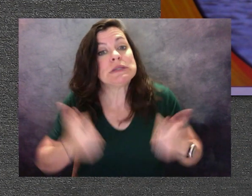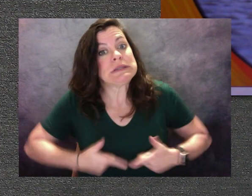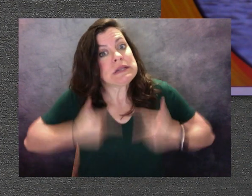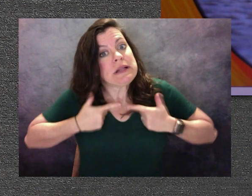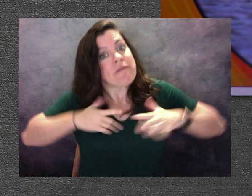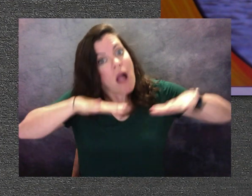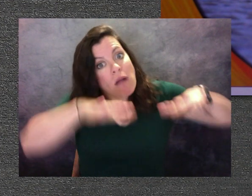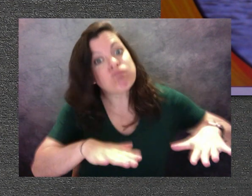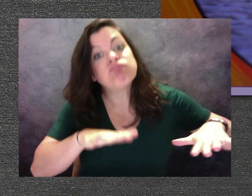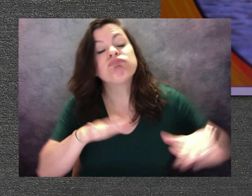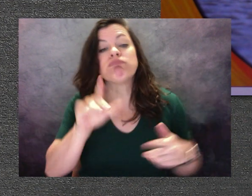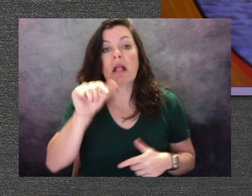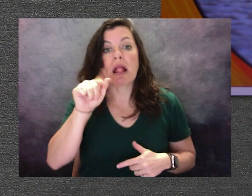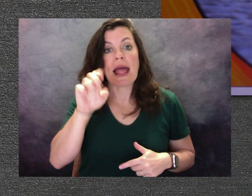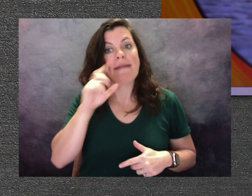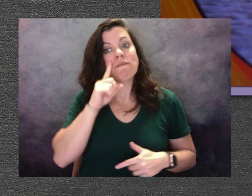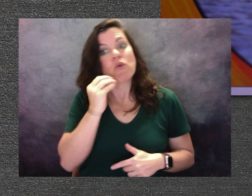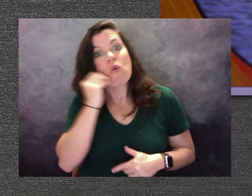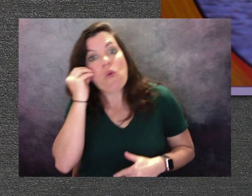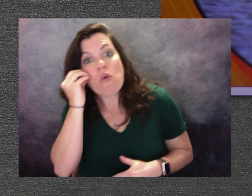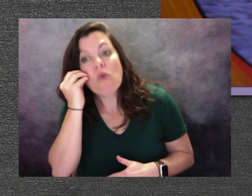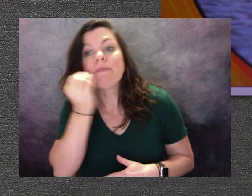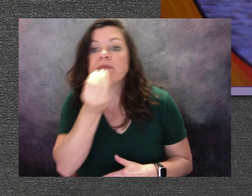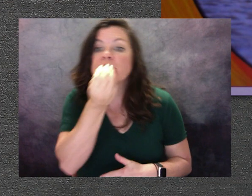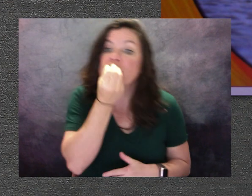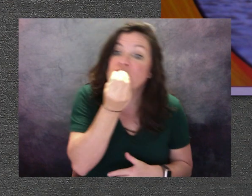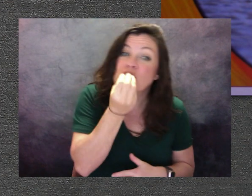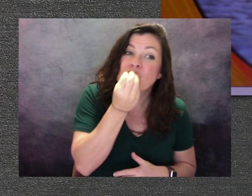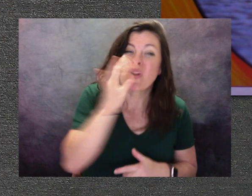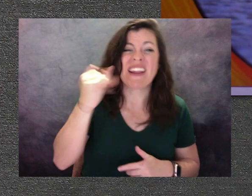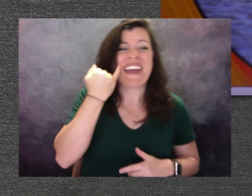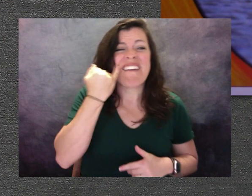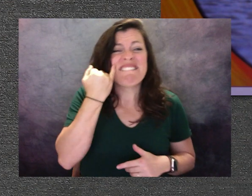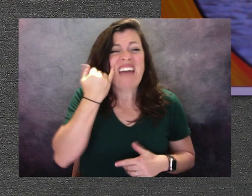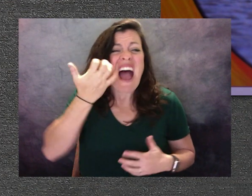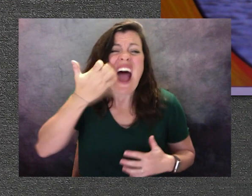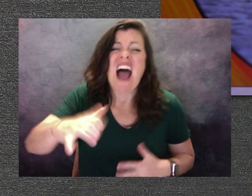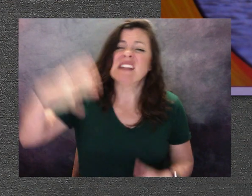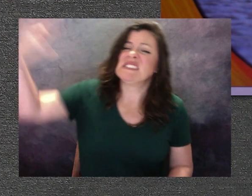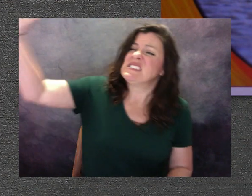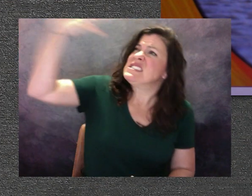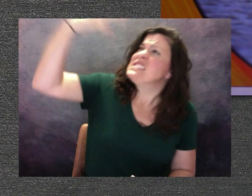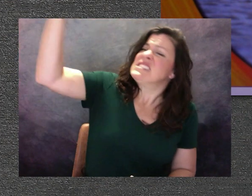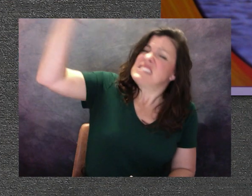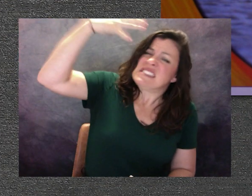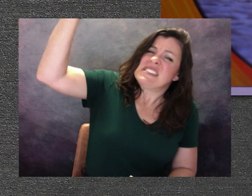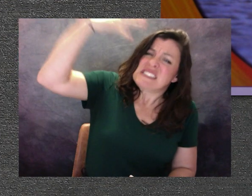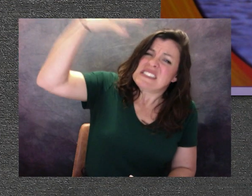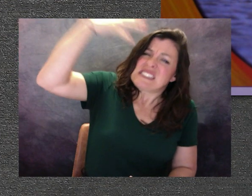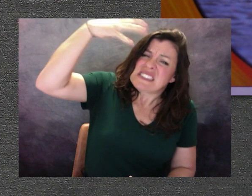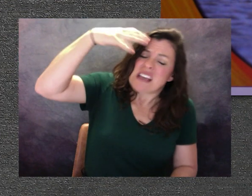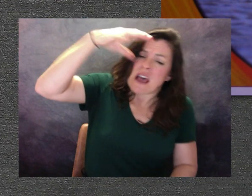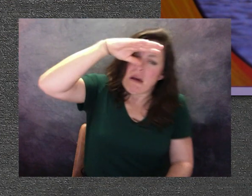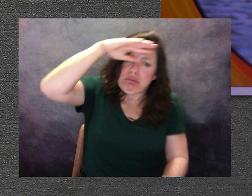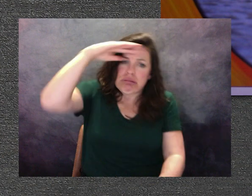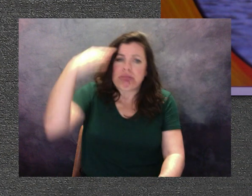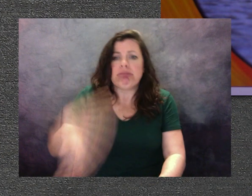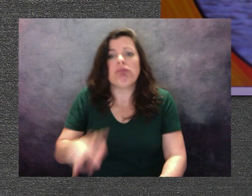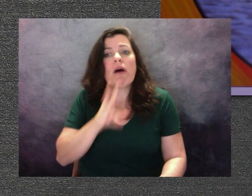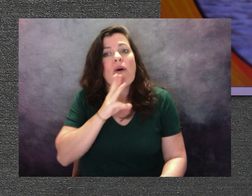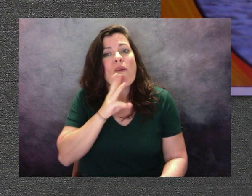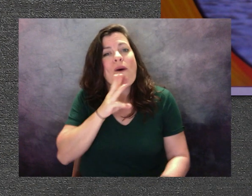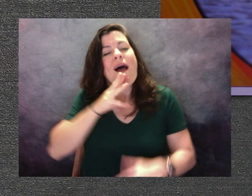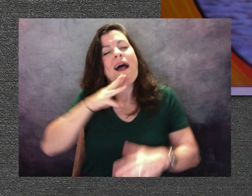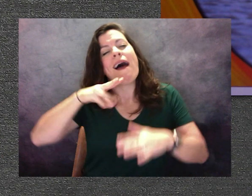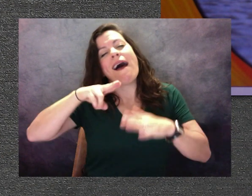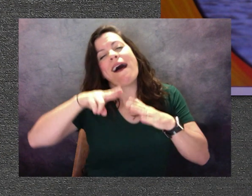day. I bet some of you at home have been swimming in a lake before when it's really hot out. I wonder if you do